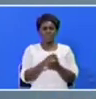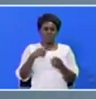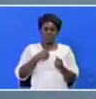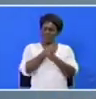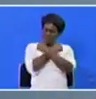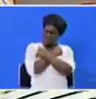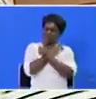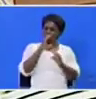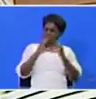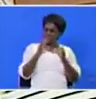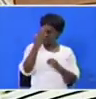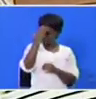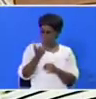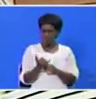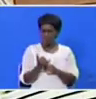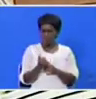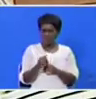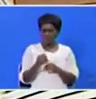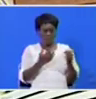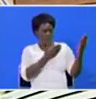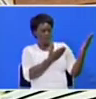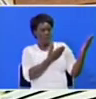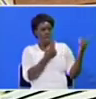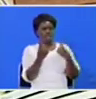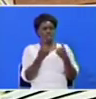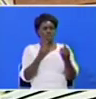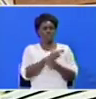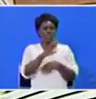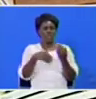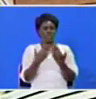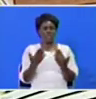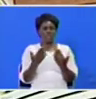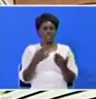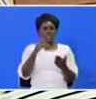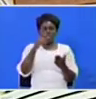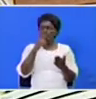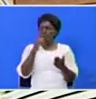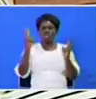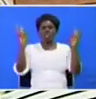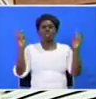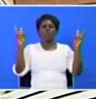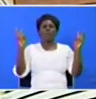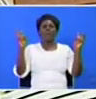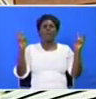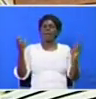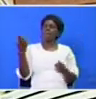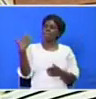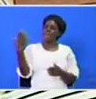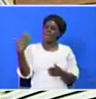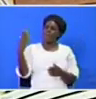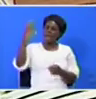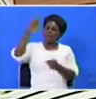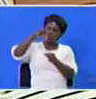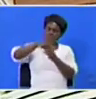this conversation is that Mr. David Muradi is talking about everything except what we are supposed to discuss. Which is the ballot box